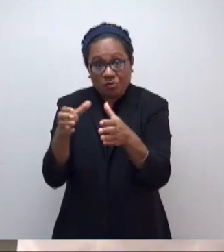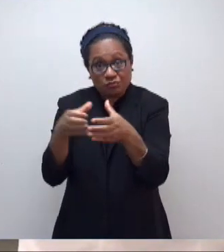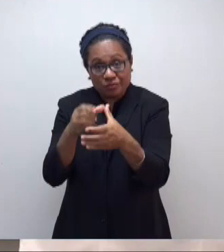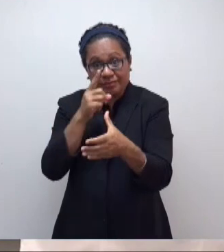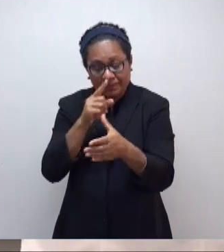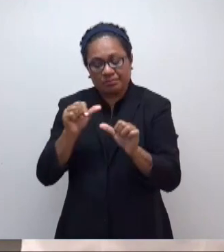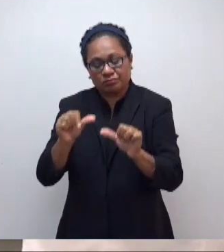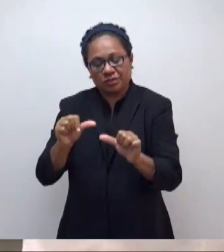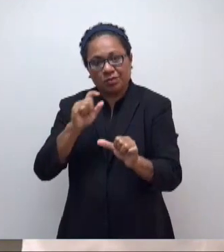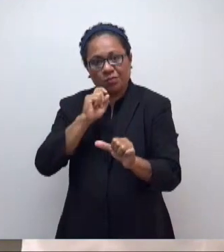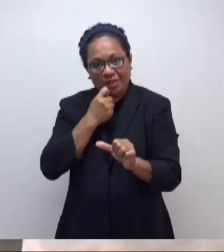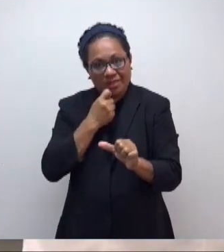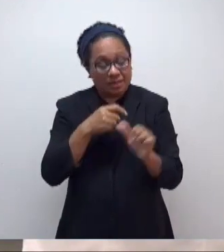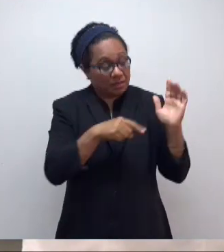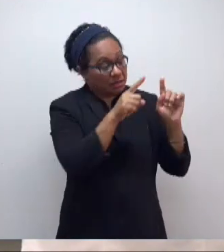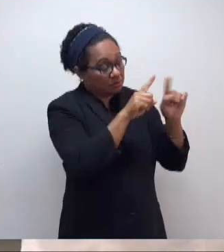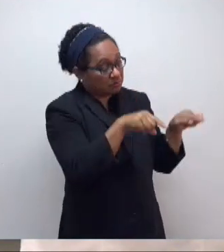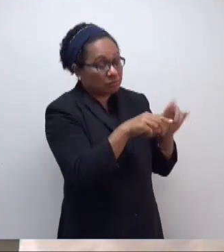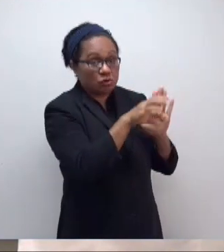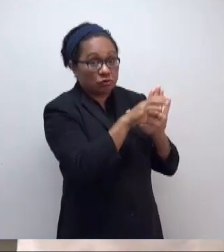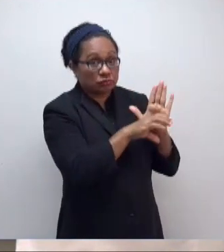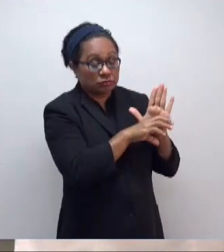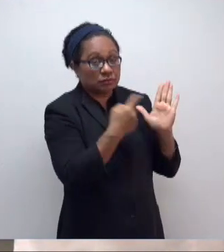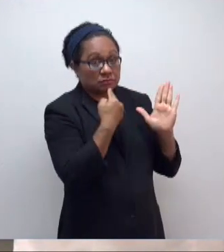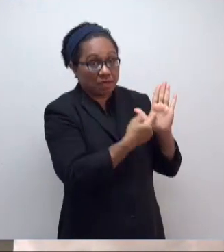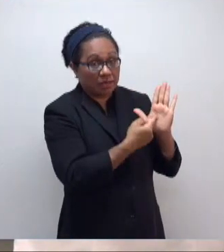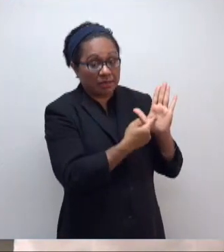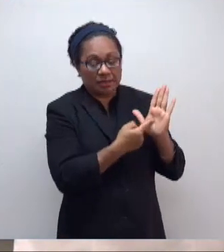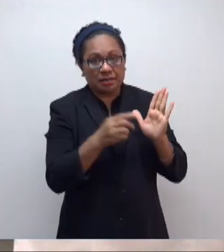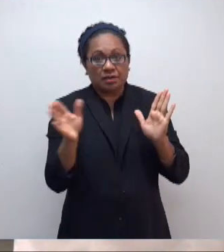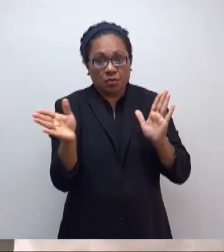that guarantees the equal value of the votes we cast in elections.